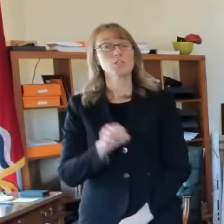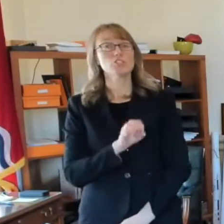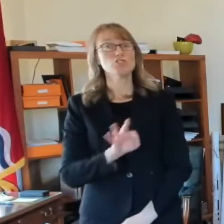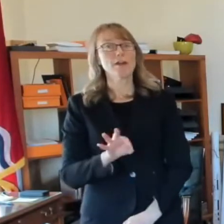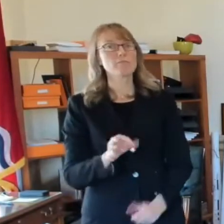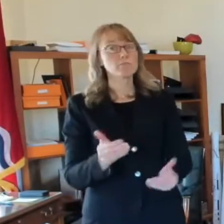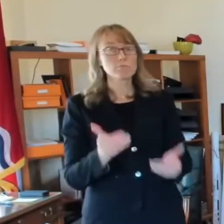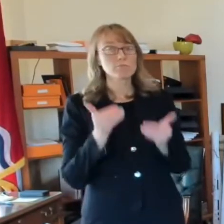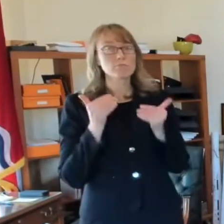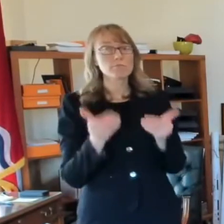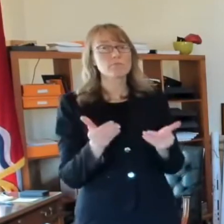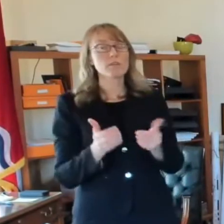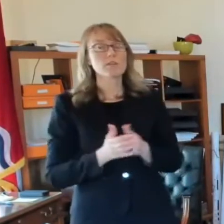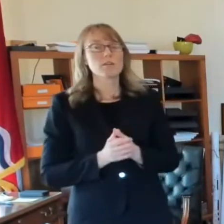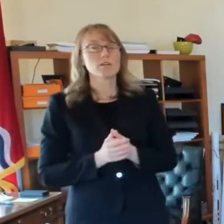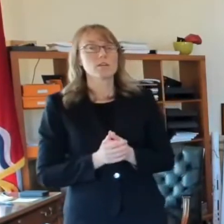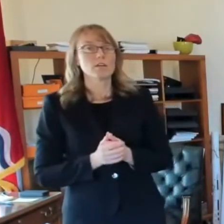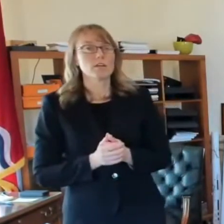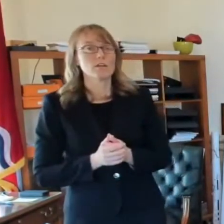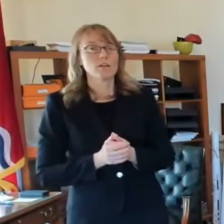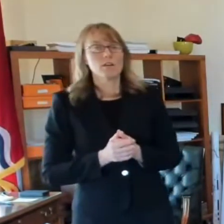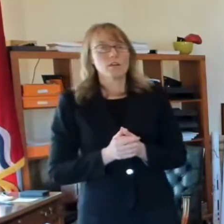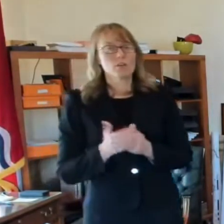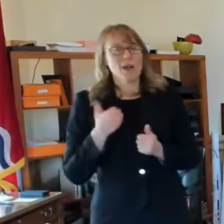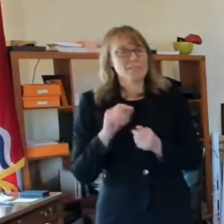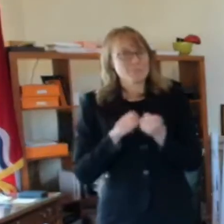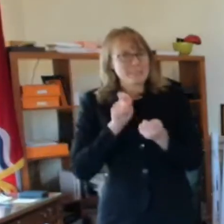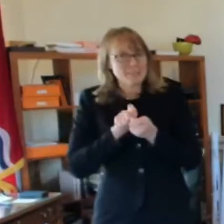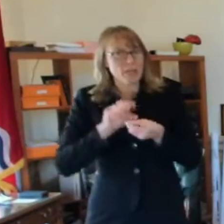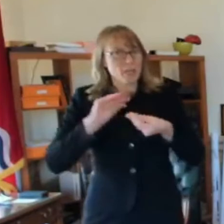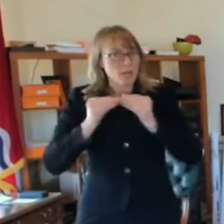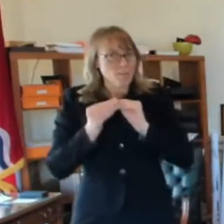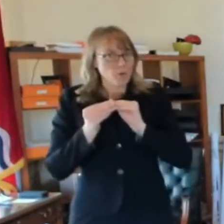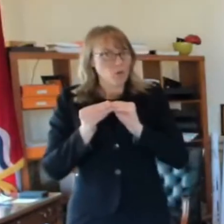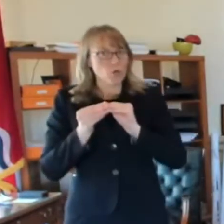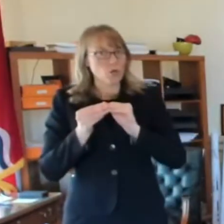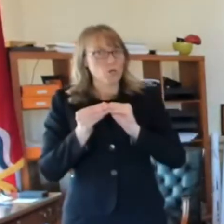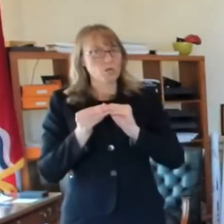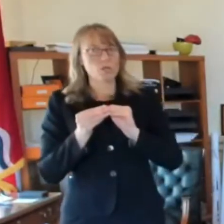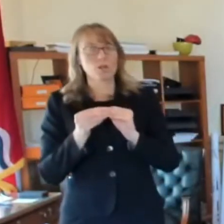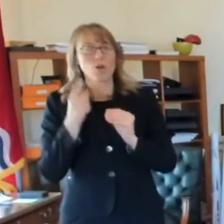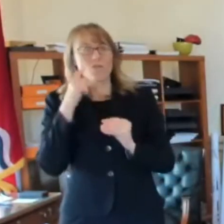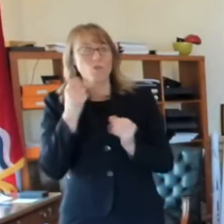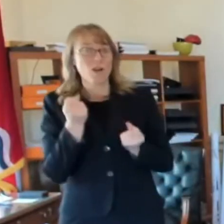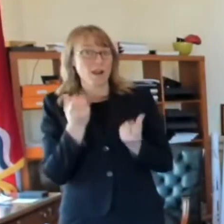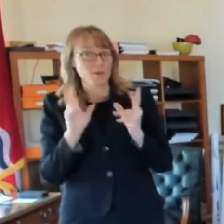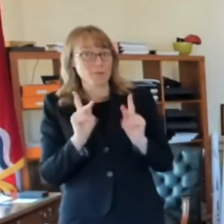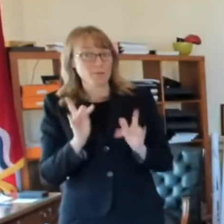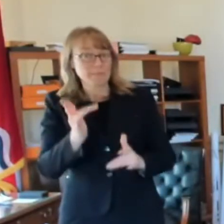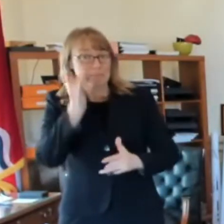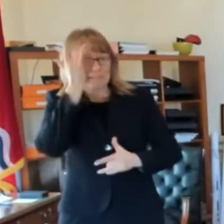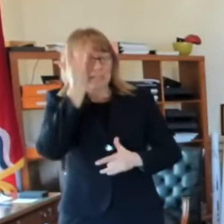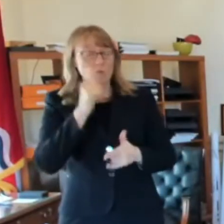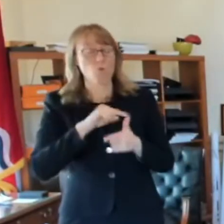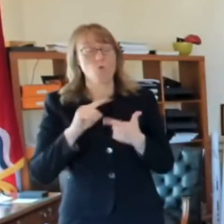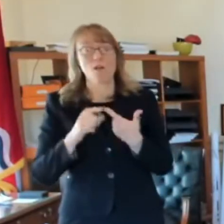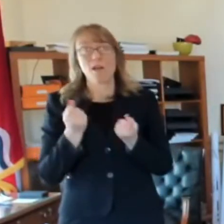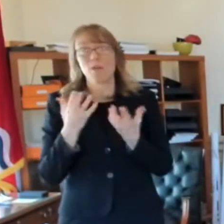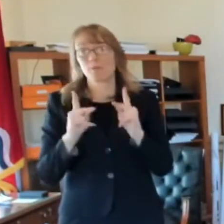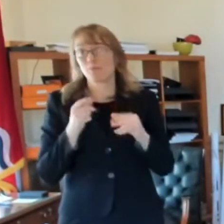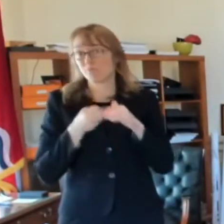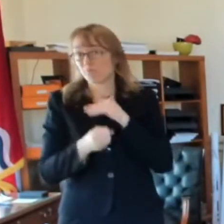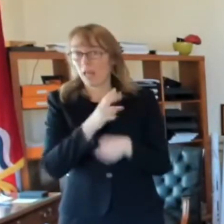That's another way to get your leaves up. So, not everybody can do that, though. We get that. This might be our last question. Just came in